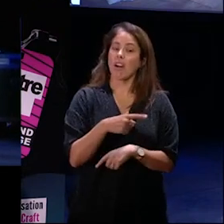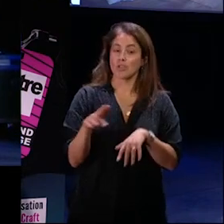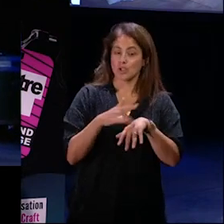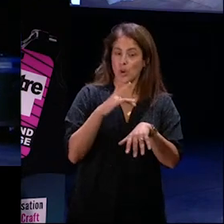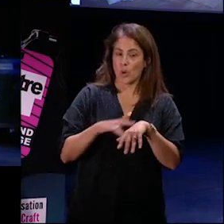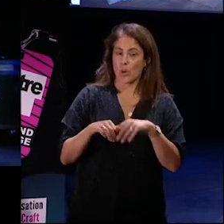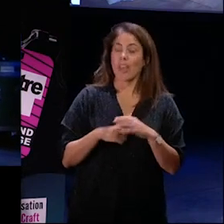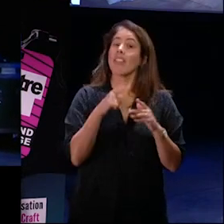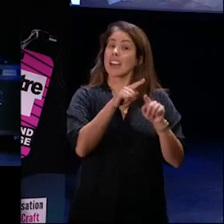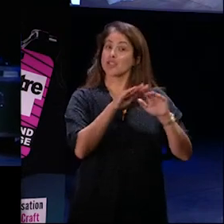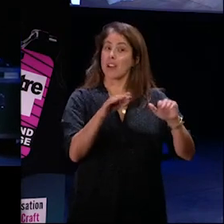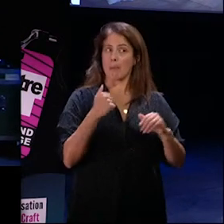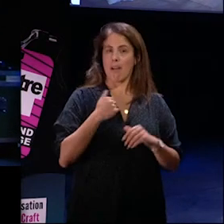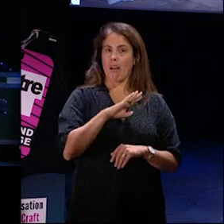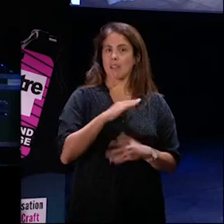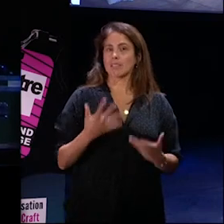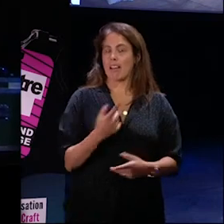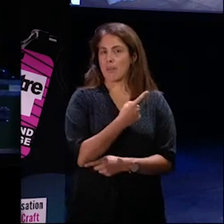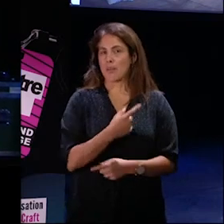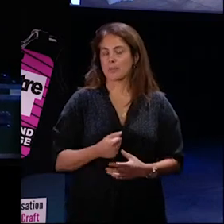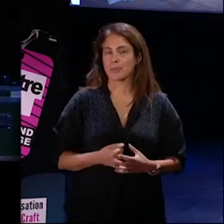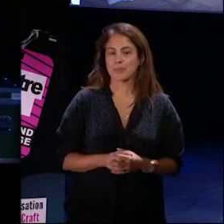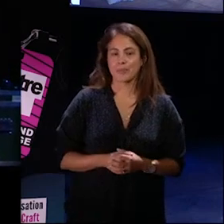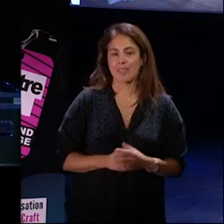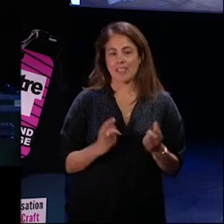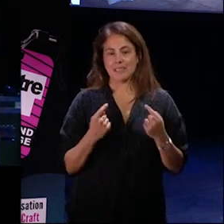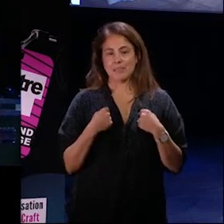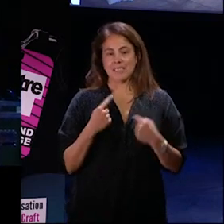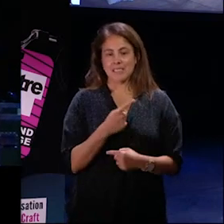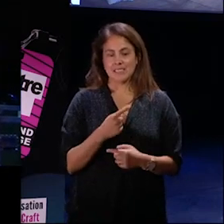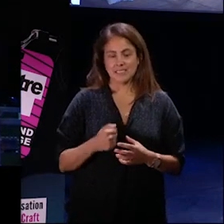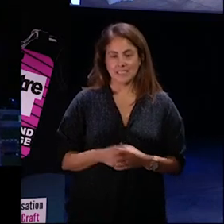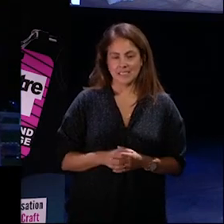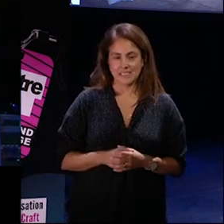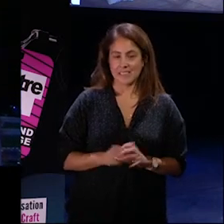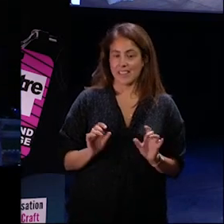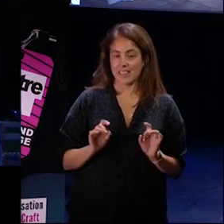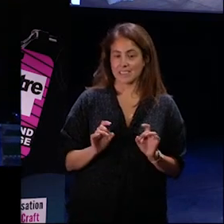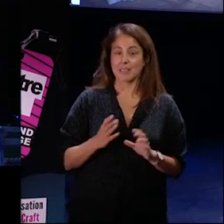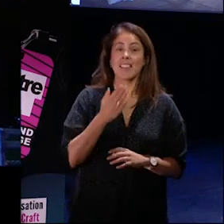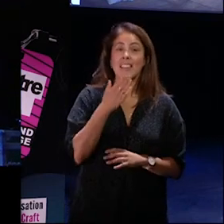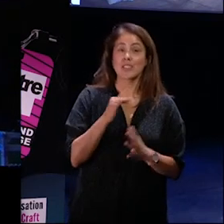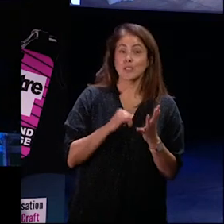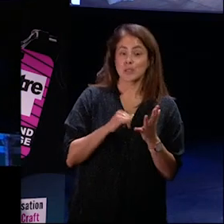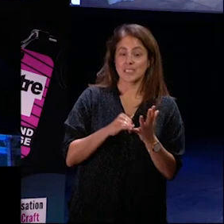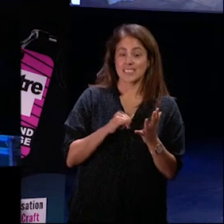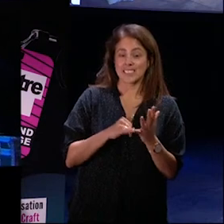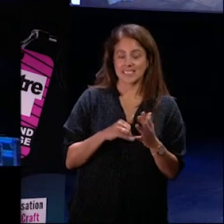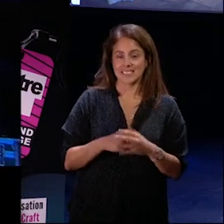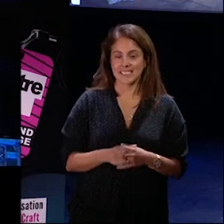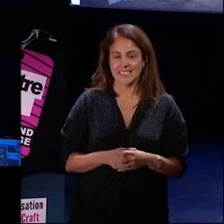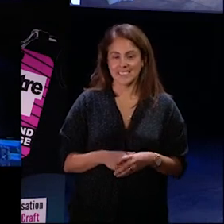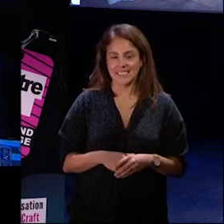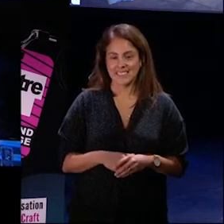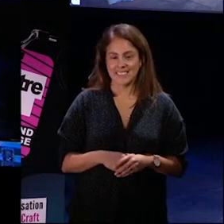That's the shelving that's in my garden. That's me. I love it. Thank you so much, Suzy. just gonna